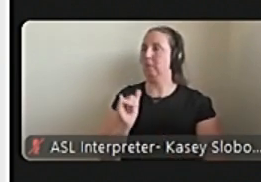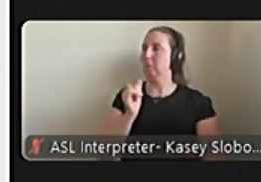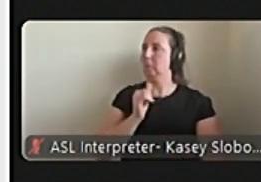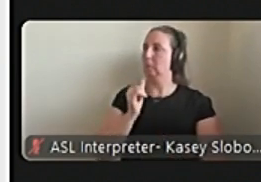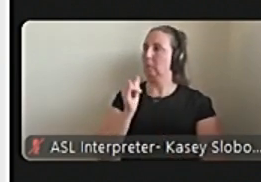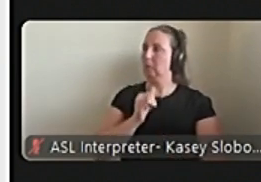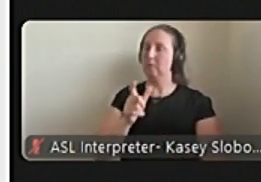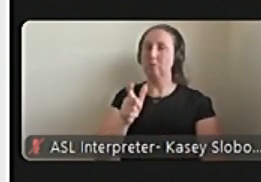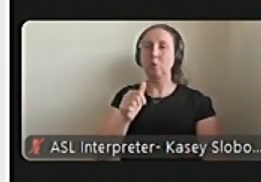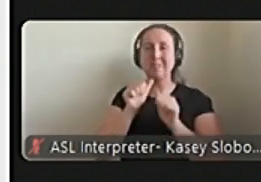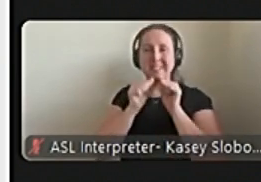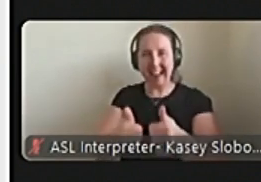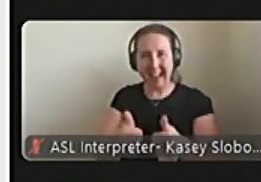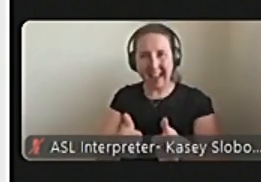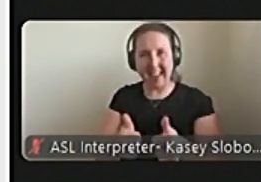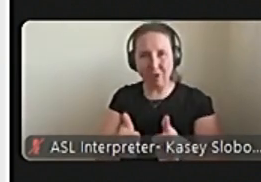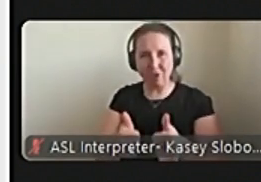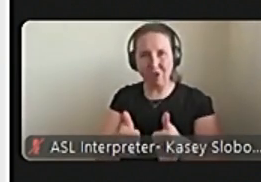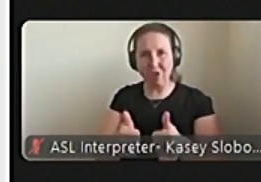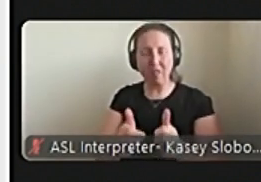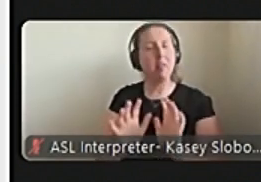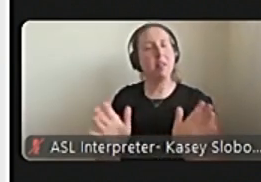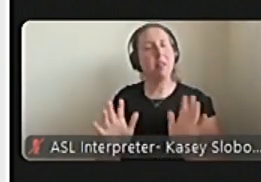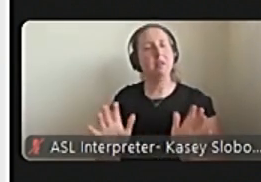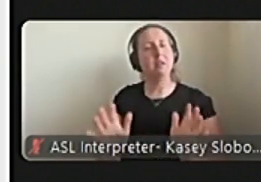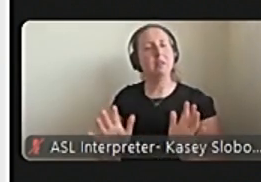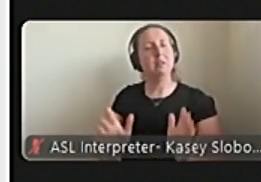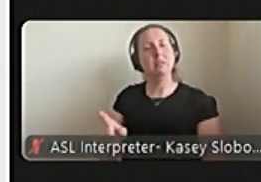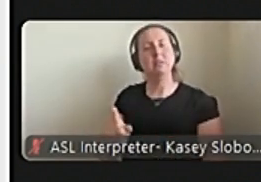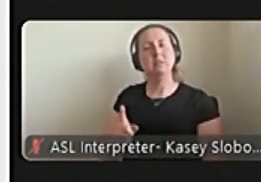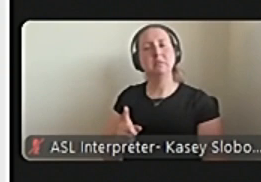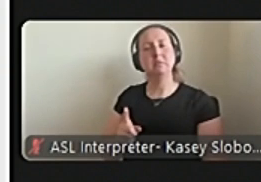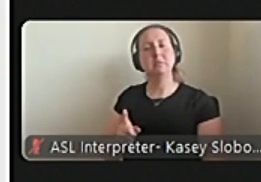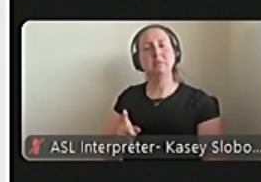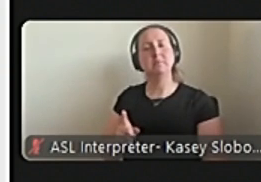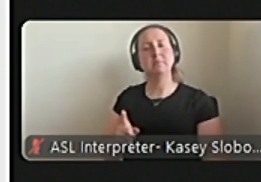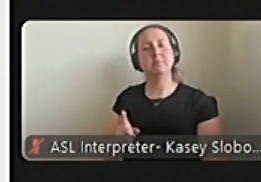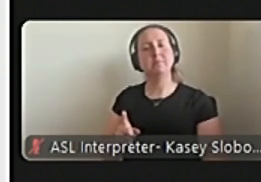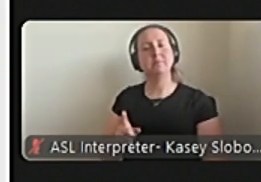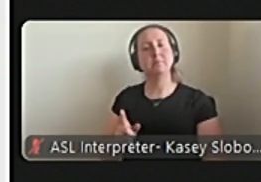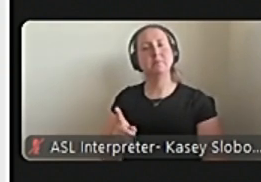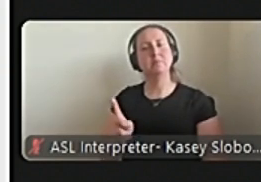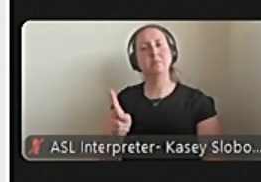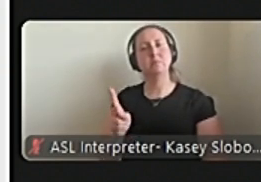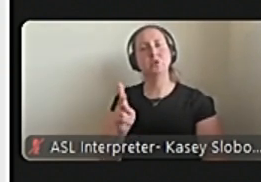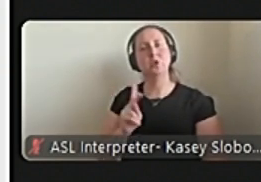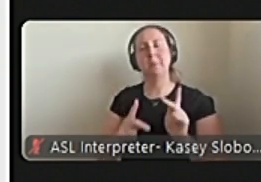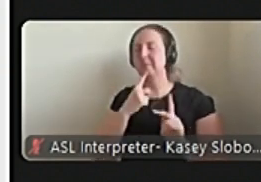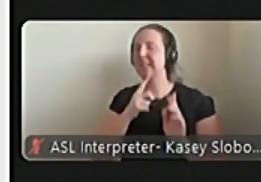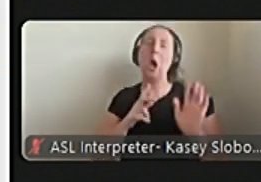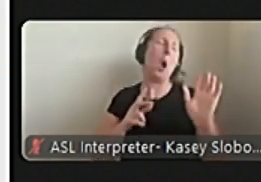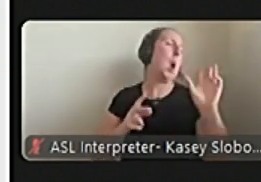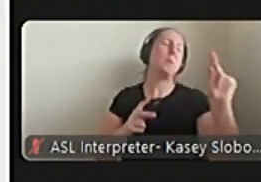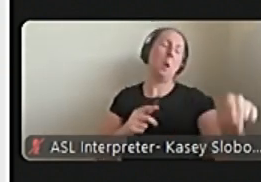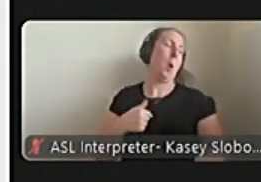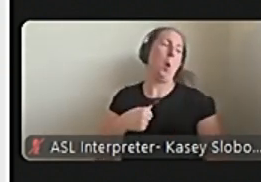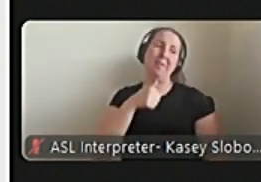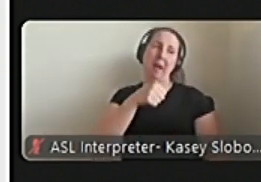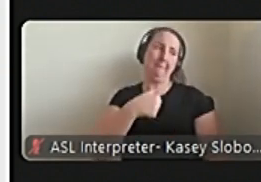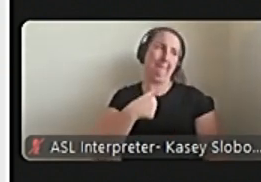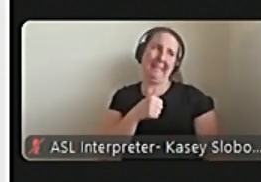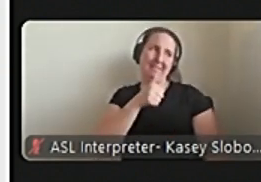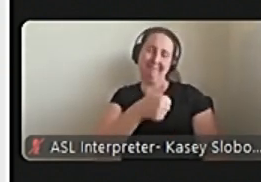denial, no, I don't have this, you know, because I rarely hear that hard, I don't have this, you've made a